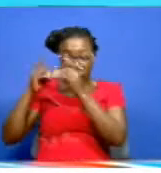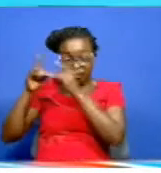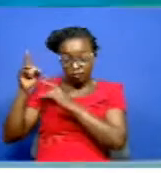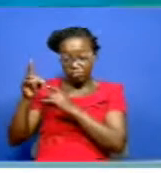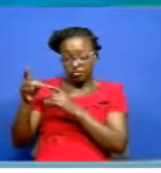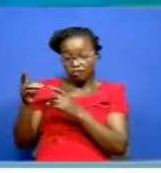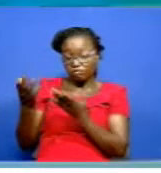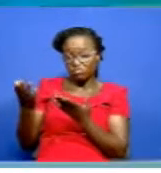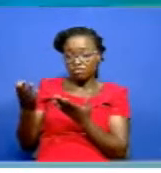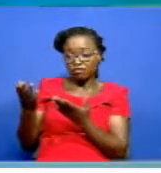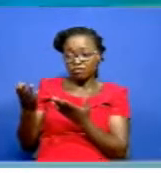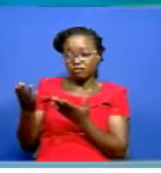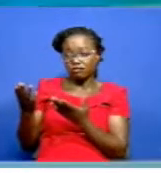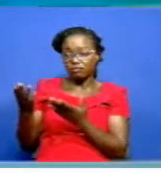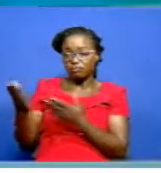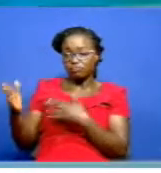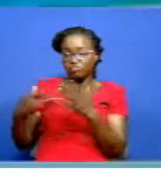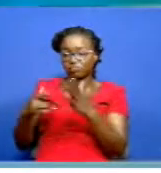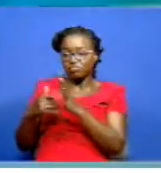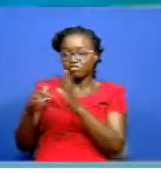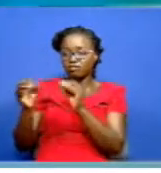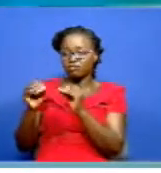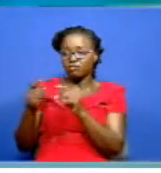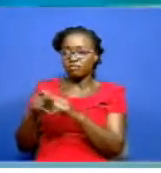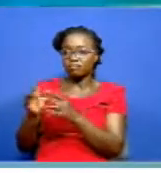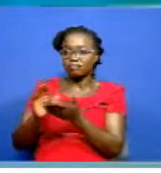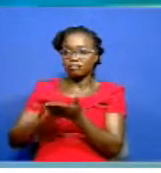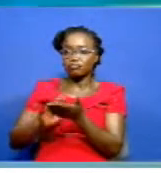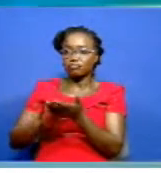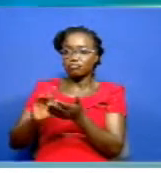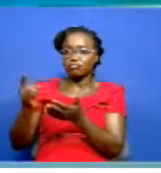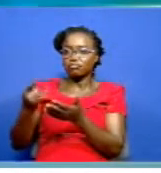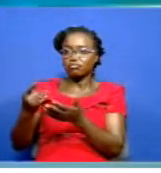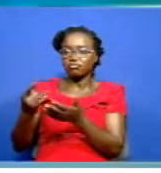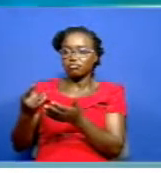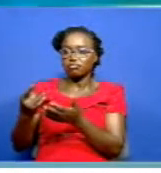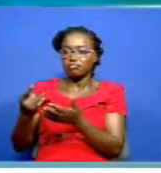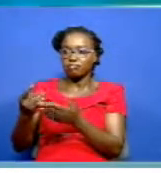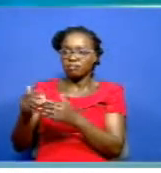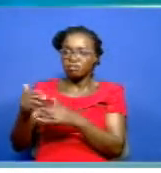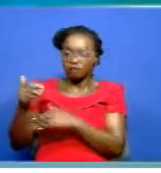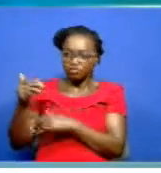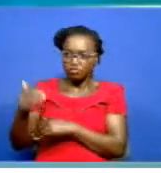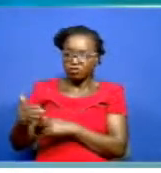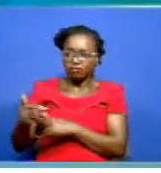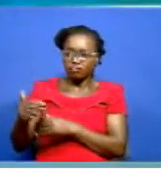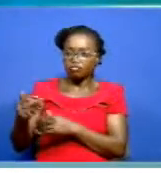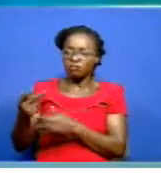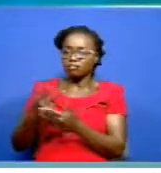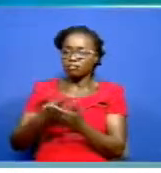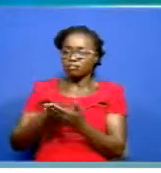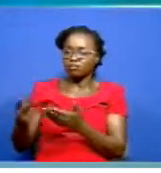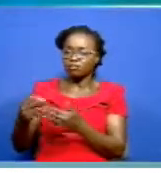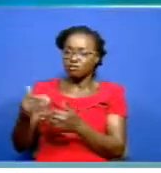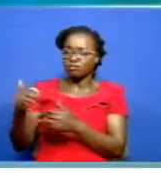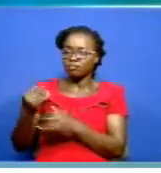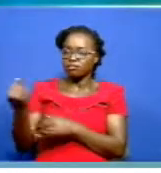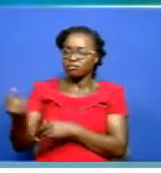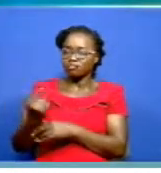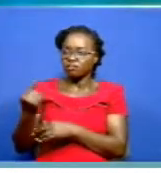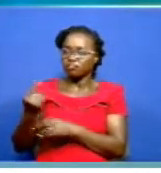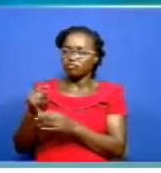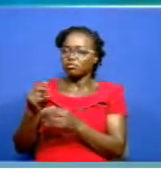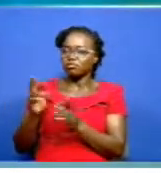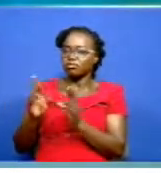know, if you're asymptomatic, but we'd recommend that you actually have it after, like 2 weeks after isolation, because you're already having the